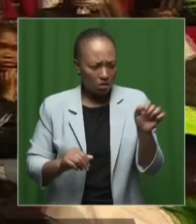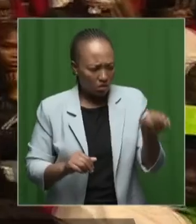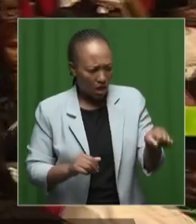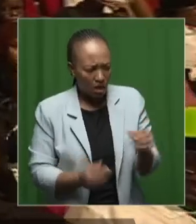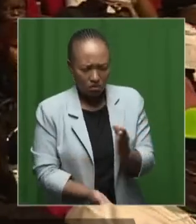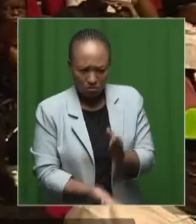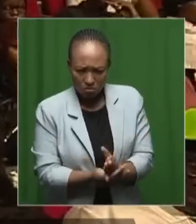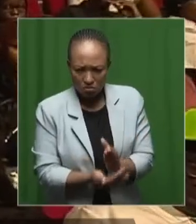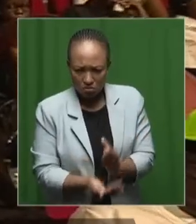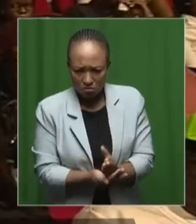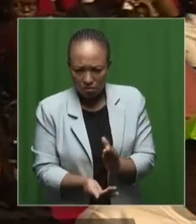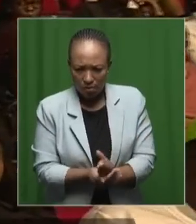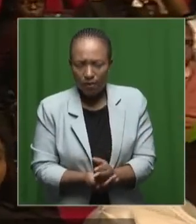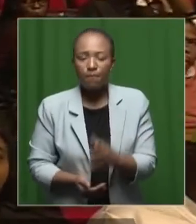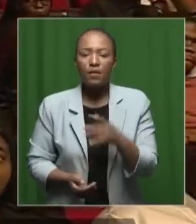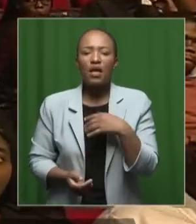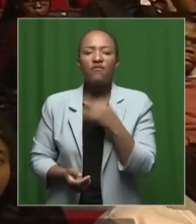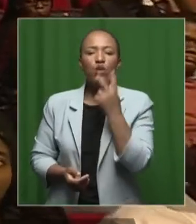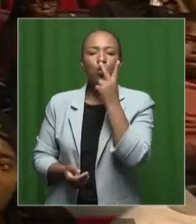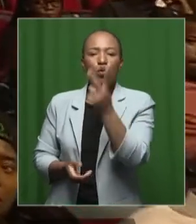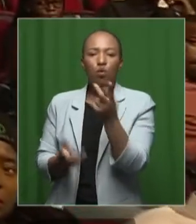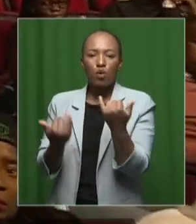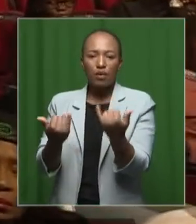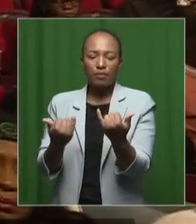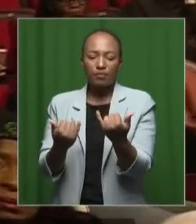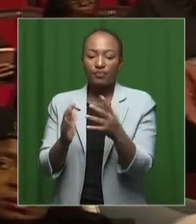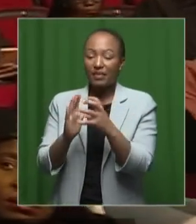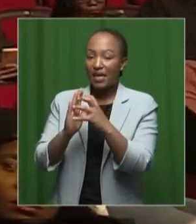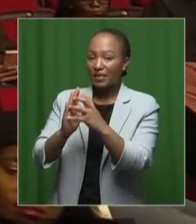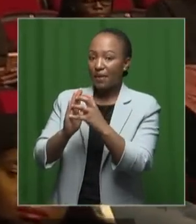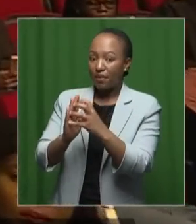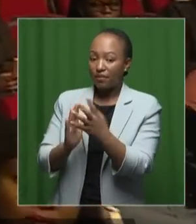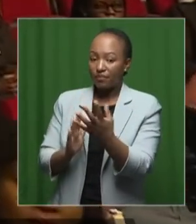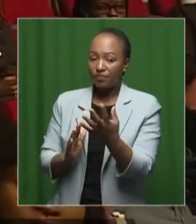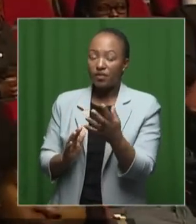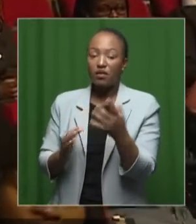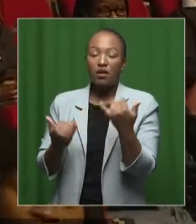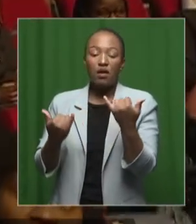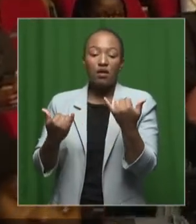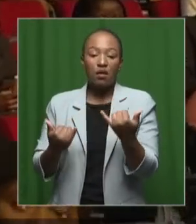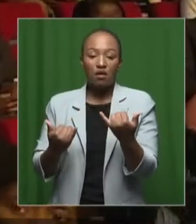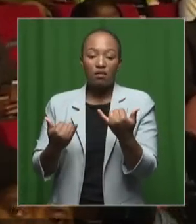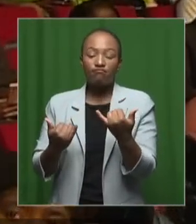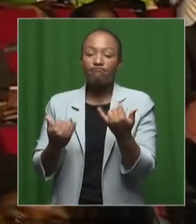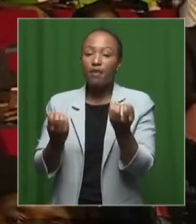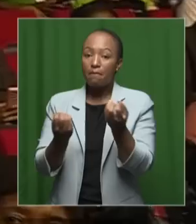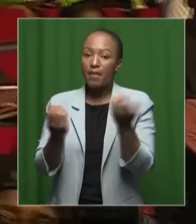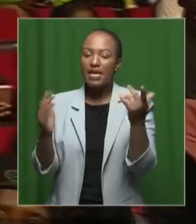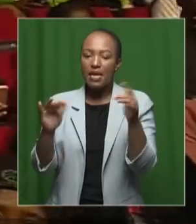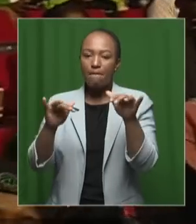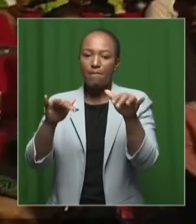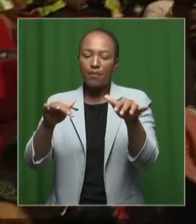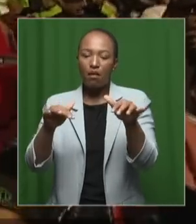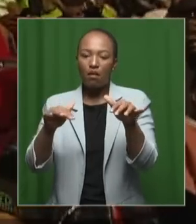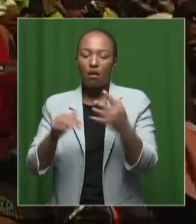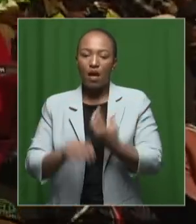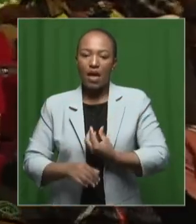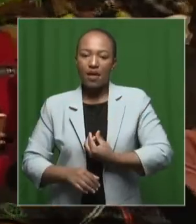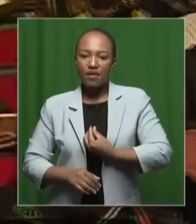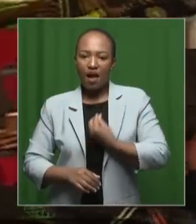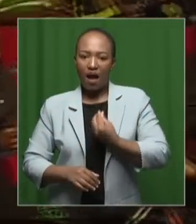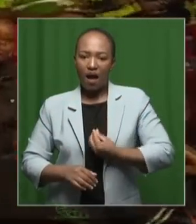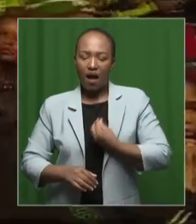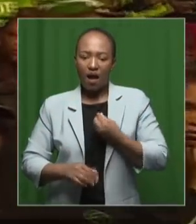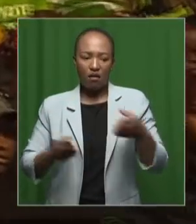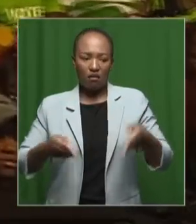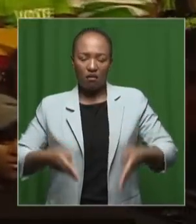without a doubt, because if you can look, you know, I will just give this example. Look in a restaurant. Majority of young people are loitering the street